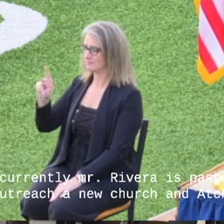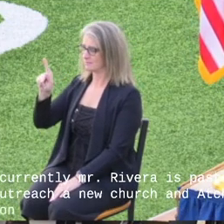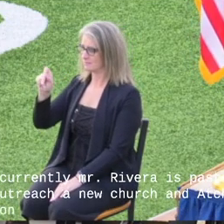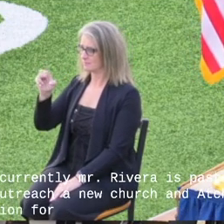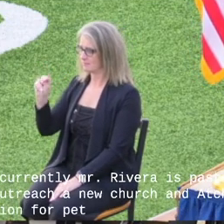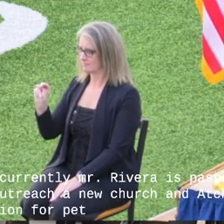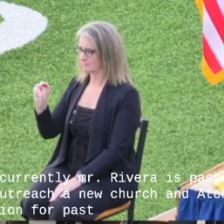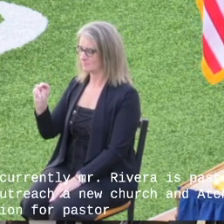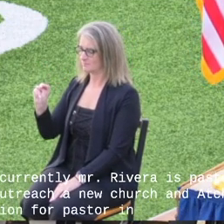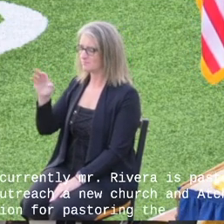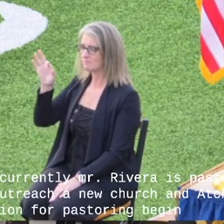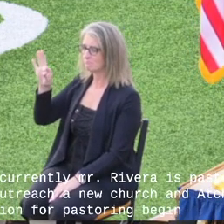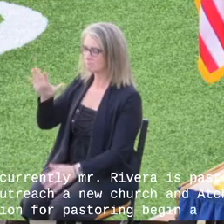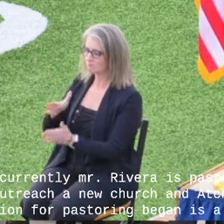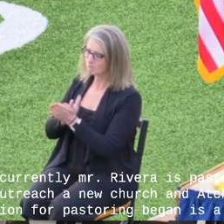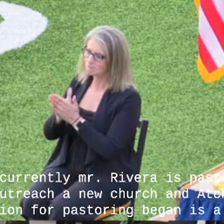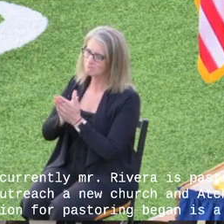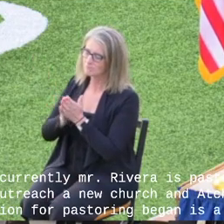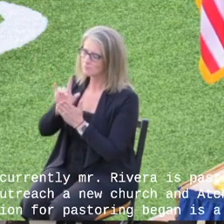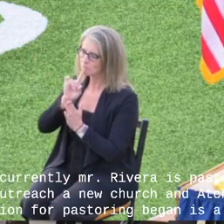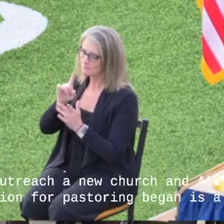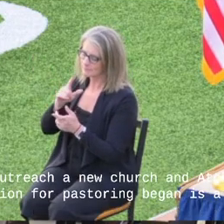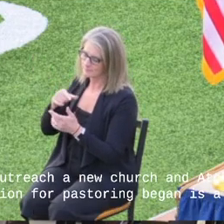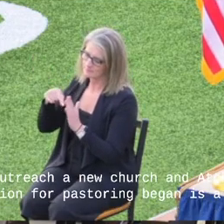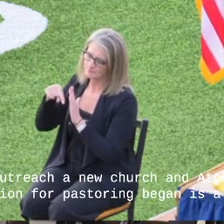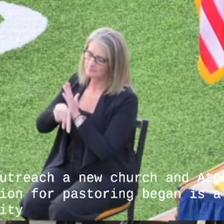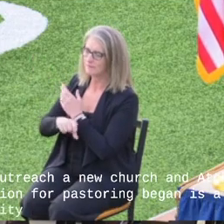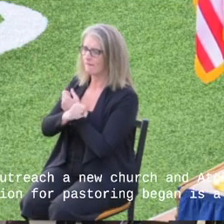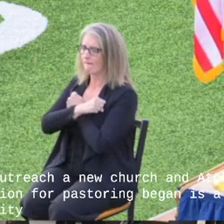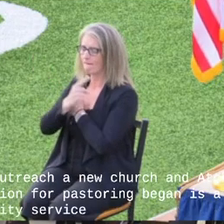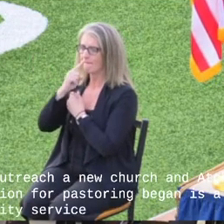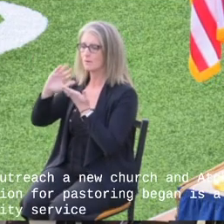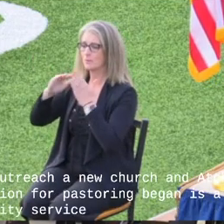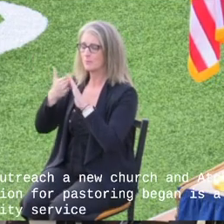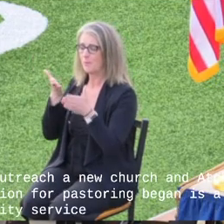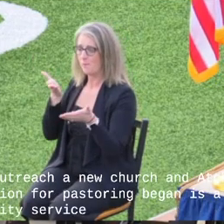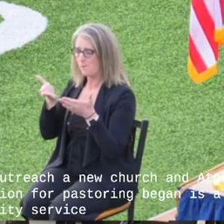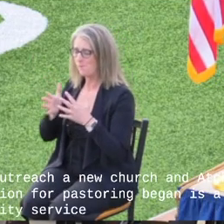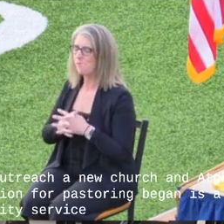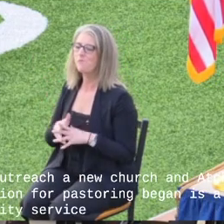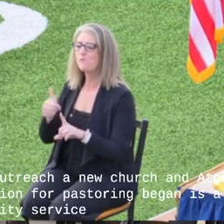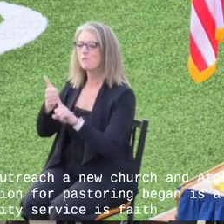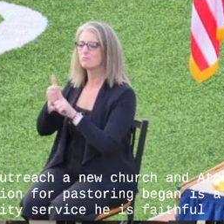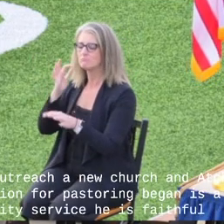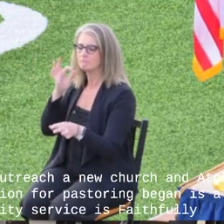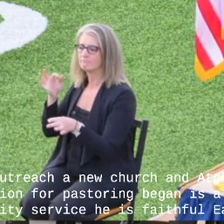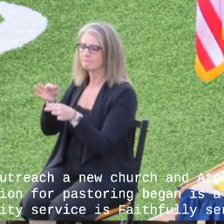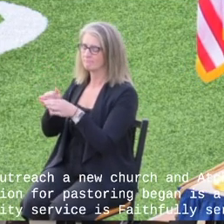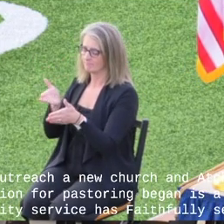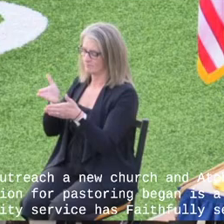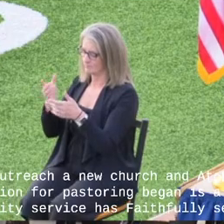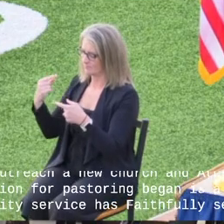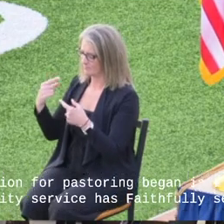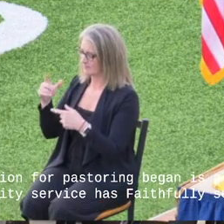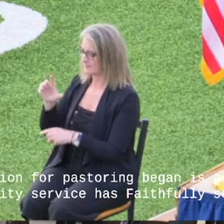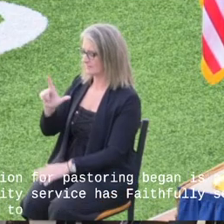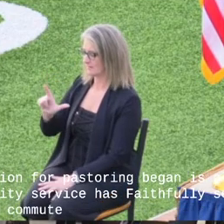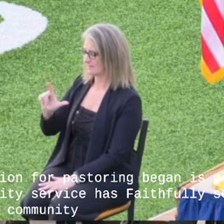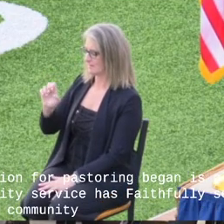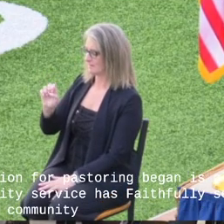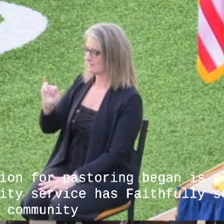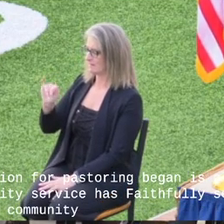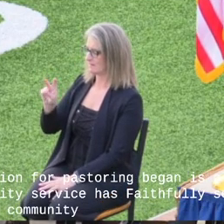passion for pastoring began as a deep love for community service. He has faithfully served the Leavenworth